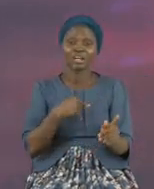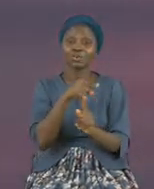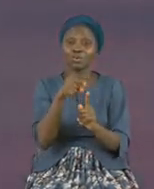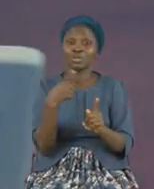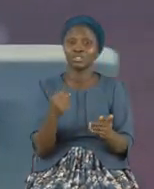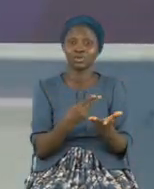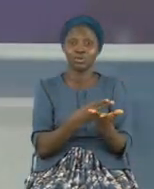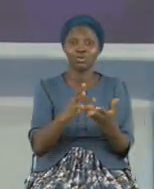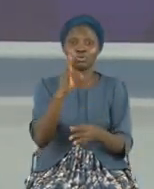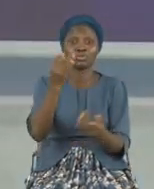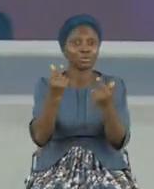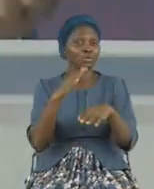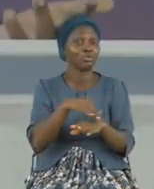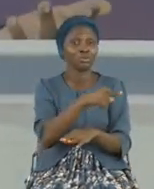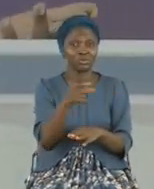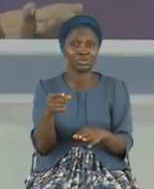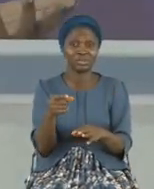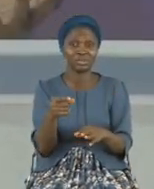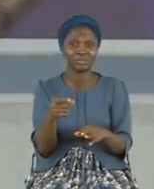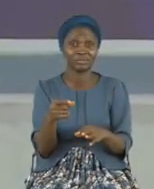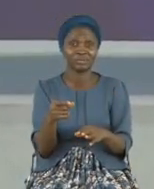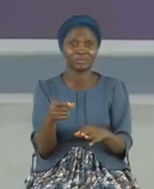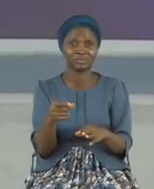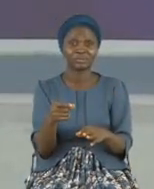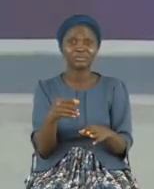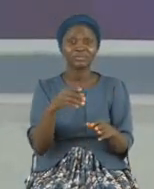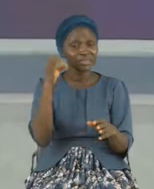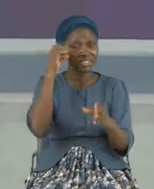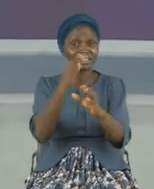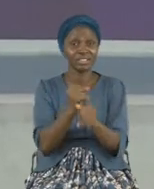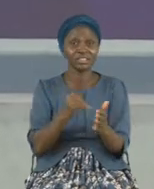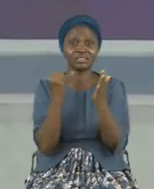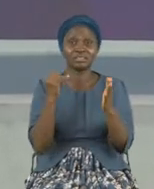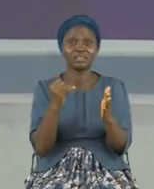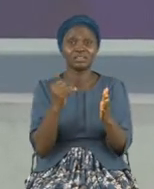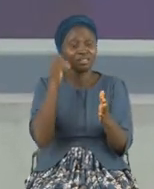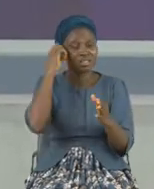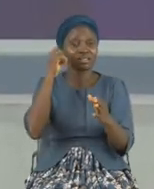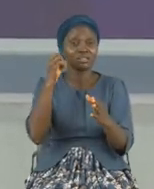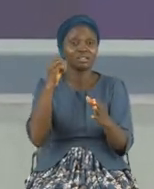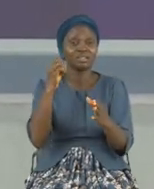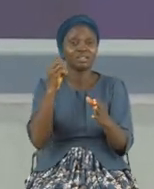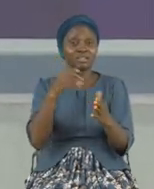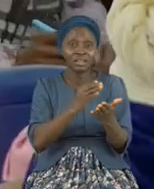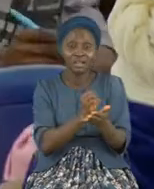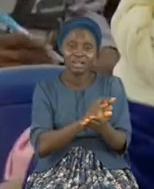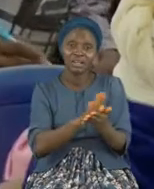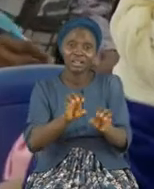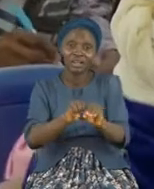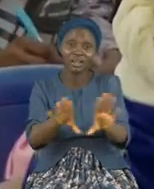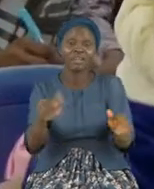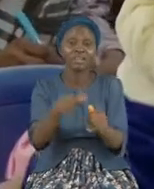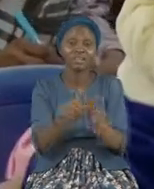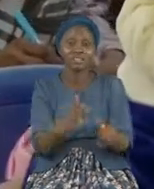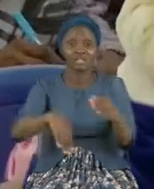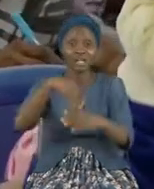comes upon you, that's what he takes care of. He clears everything out of your life. I